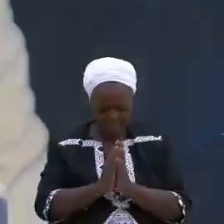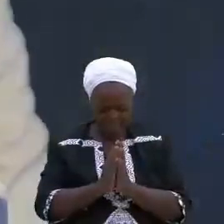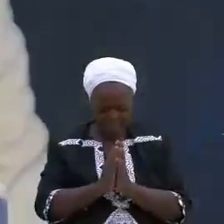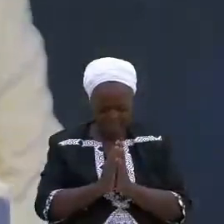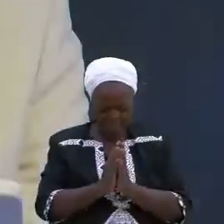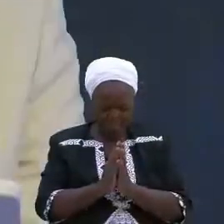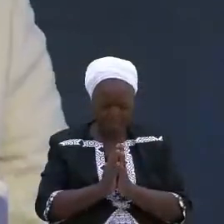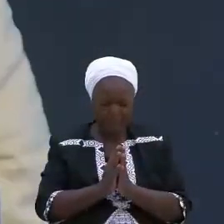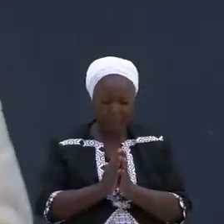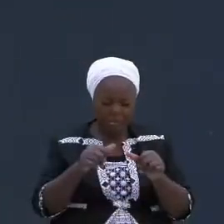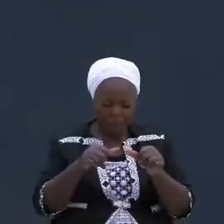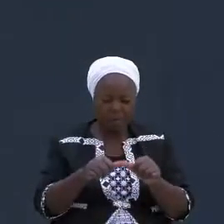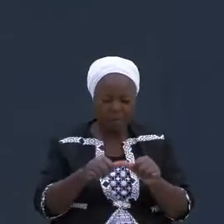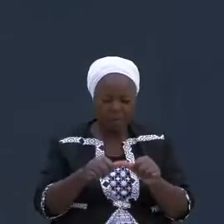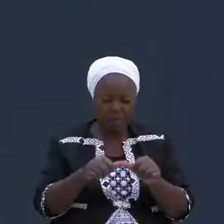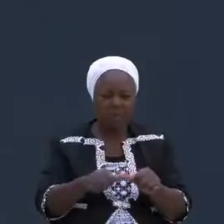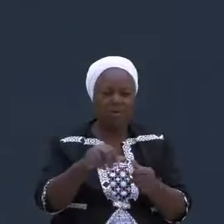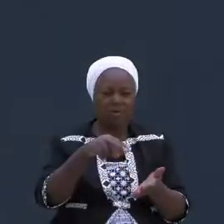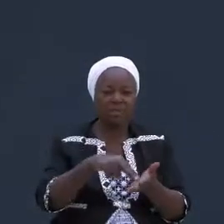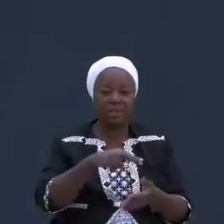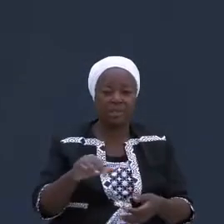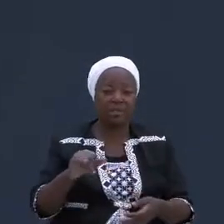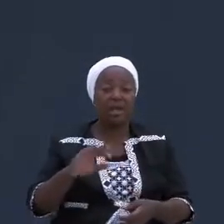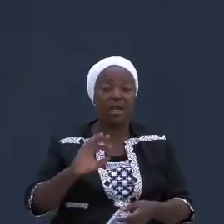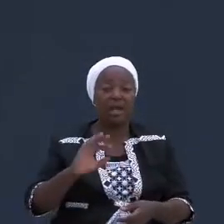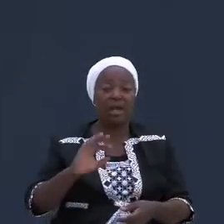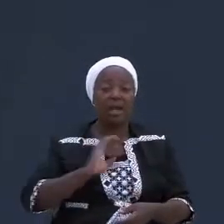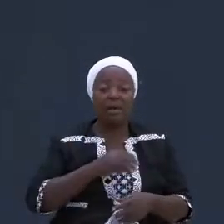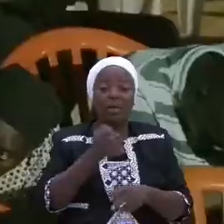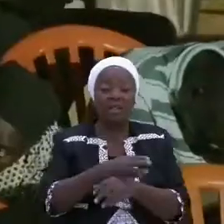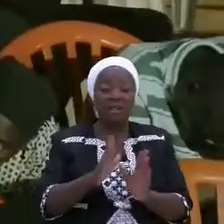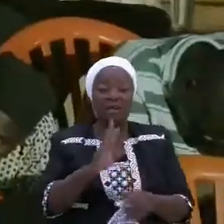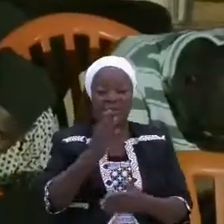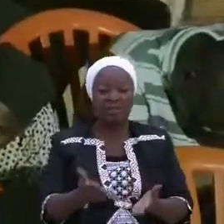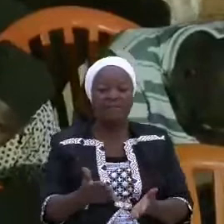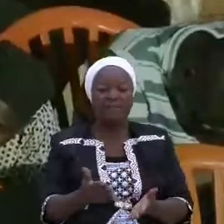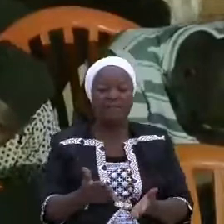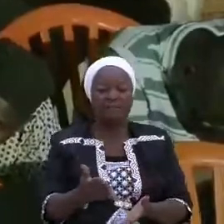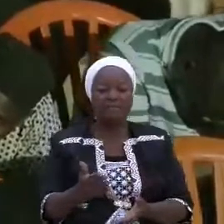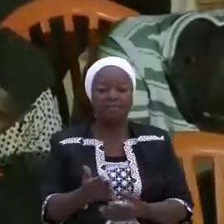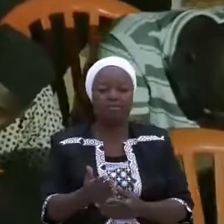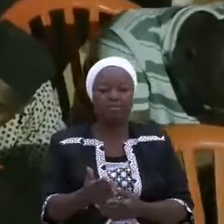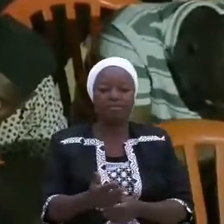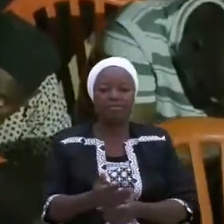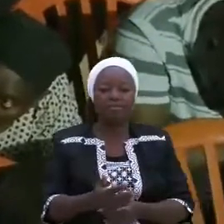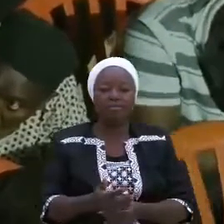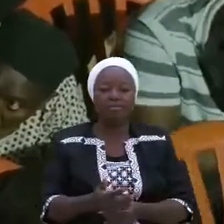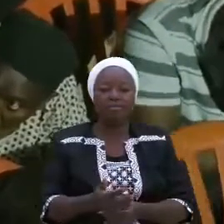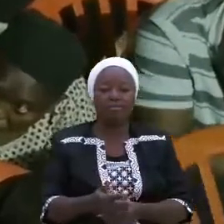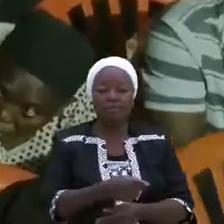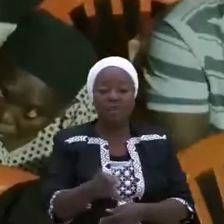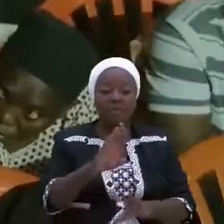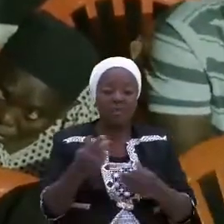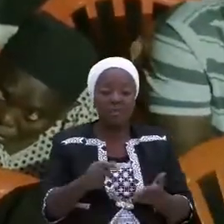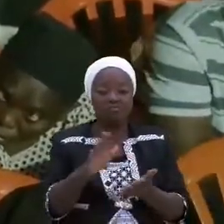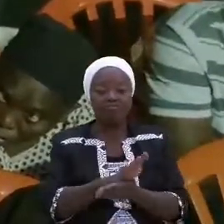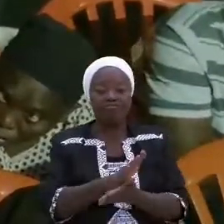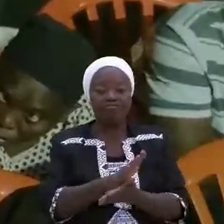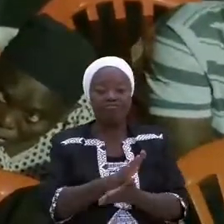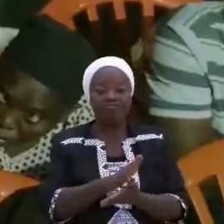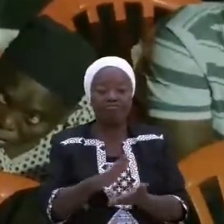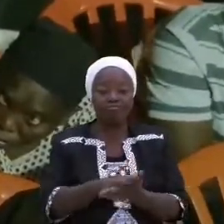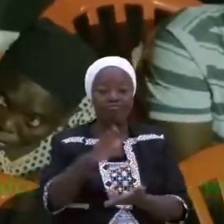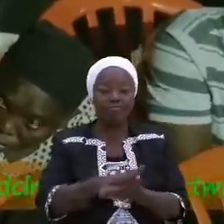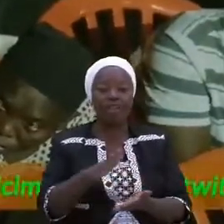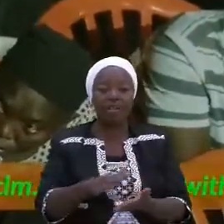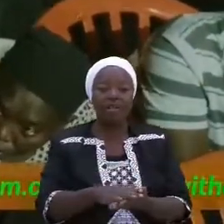keep on standing account cellulose are nearby there they'll give you slips to feel want to